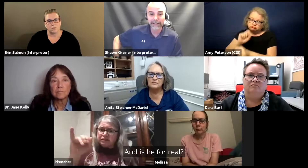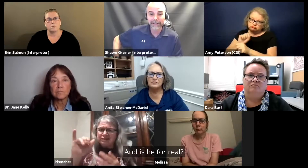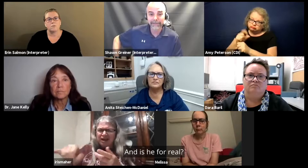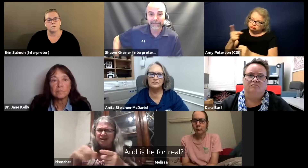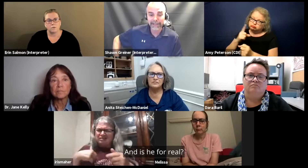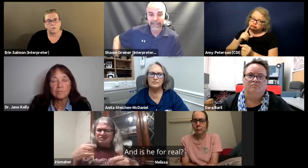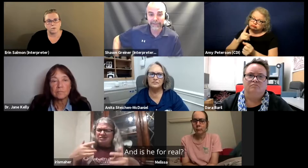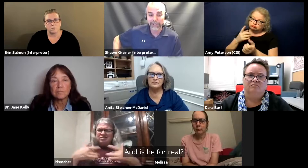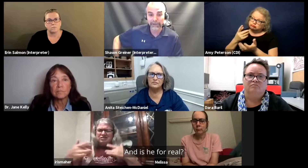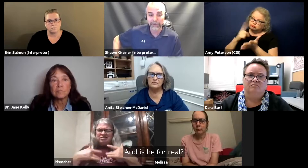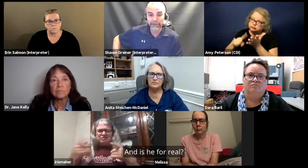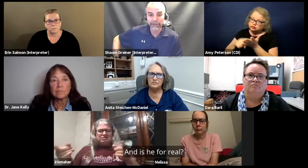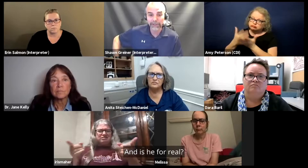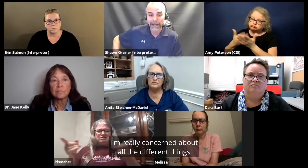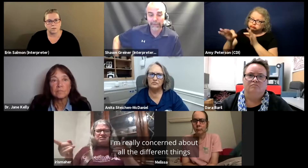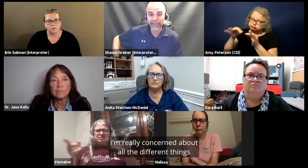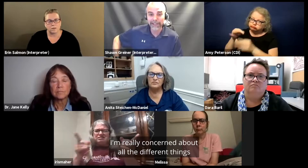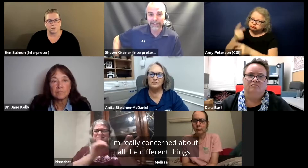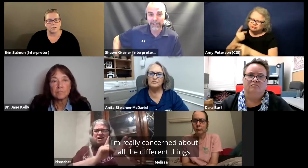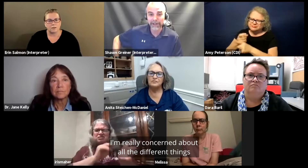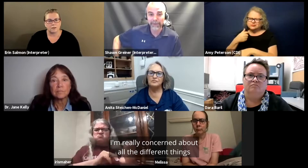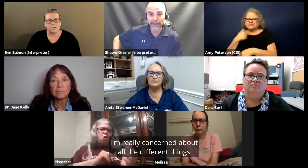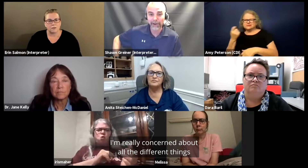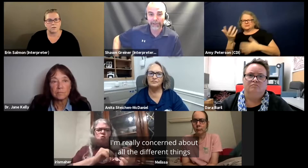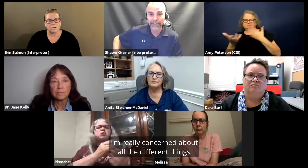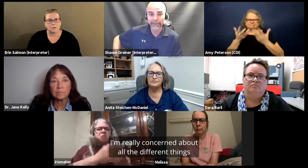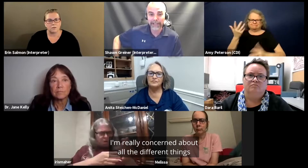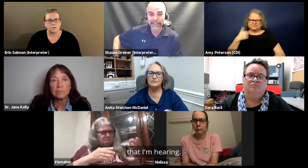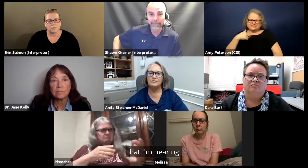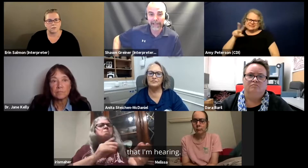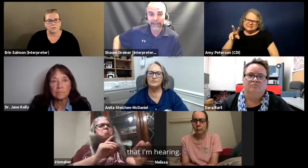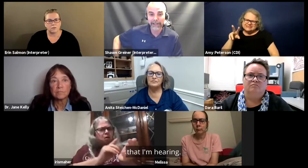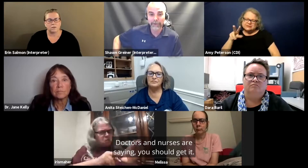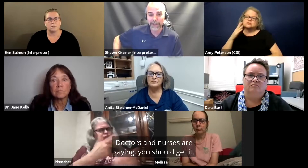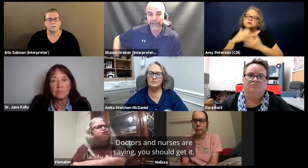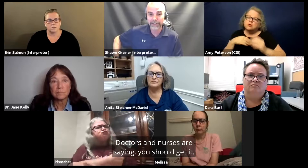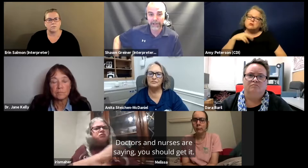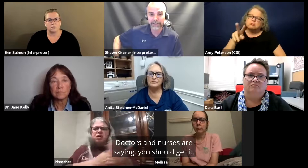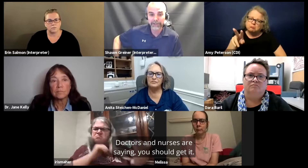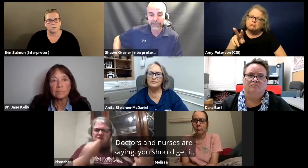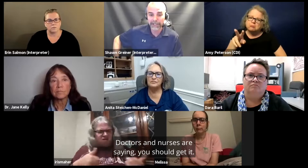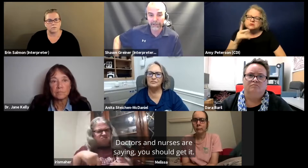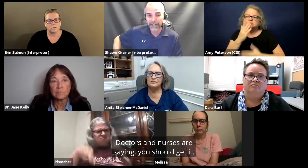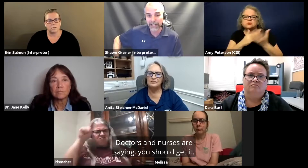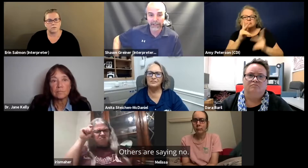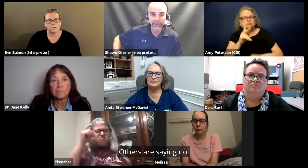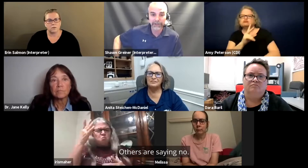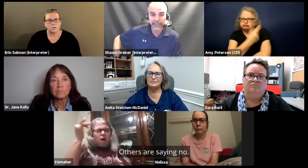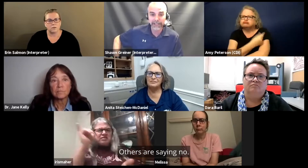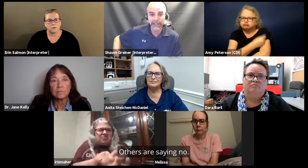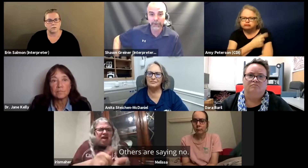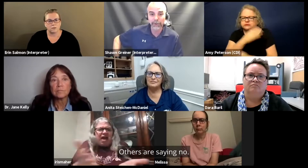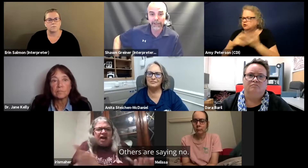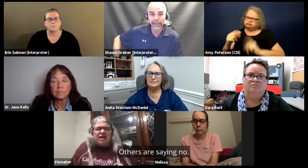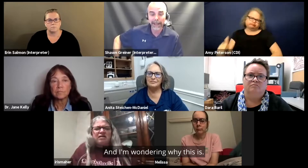And is he for real? I'm really concerned about all the different things that I'm hearing. You know, doctors and nurses are saying you should get it. Others are